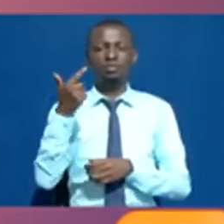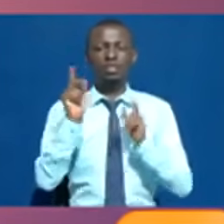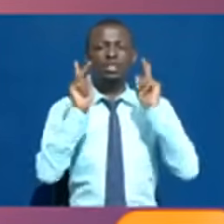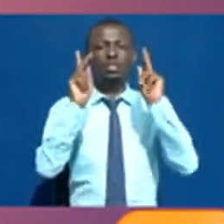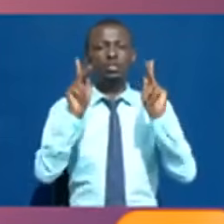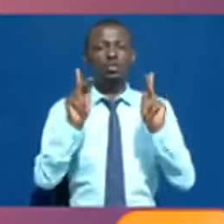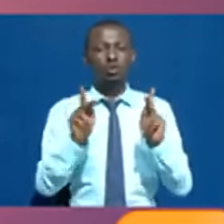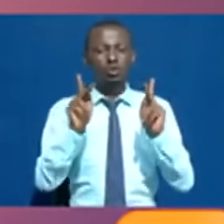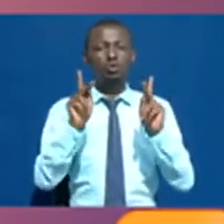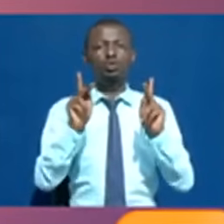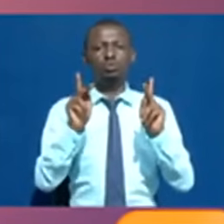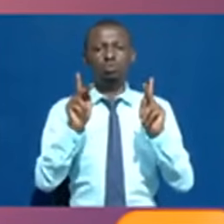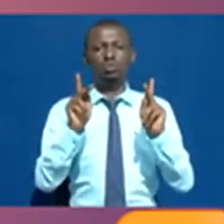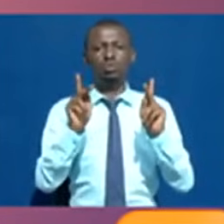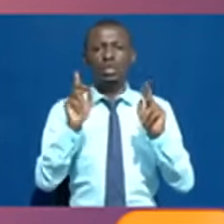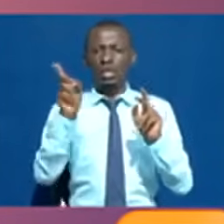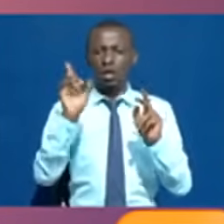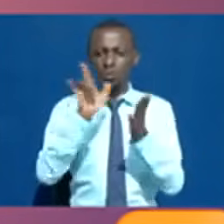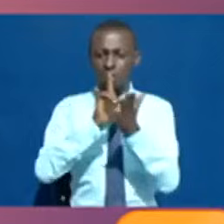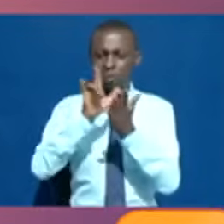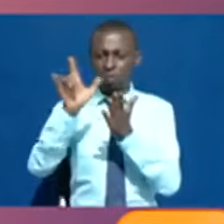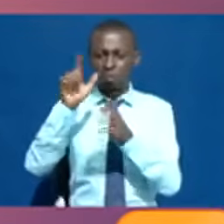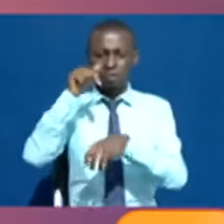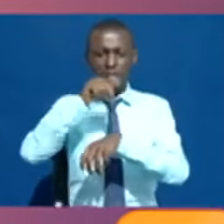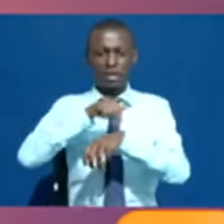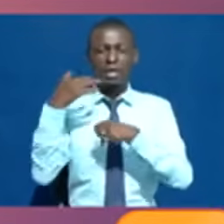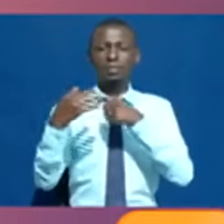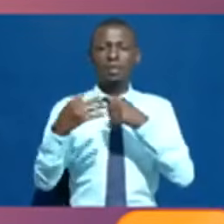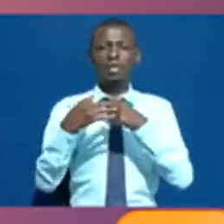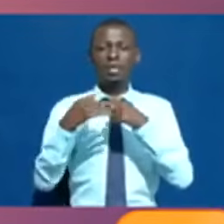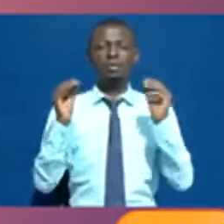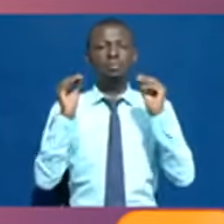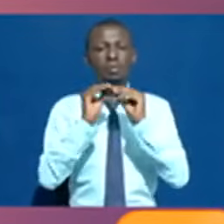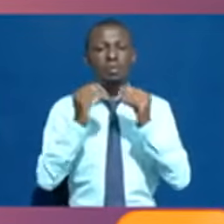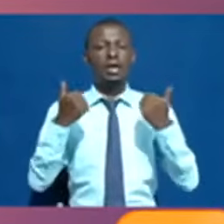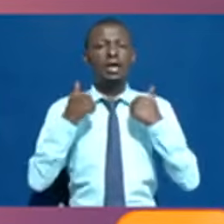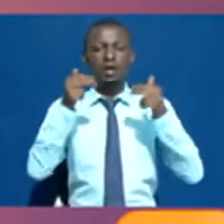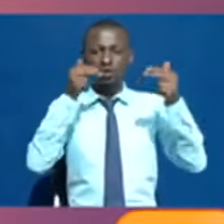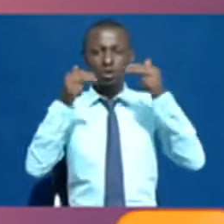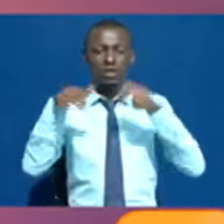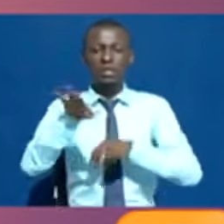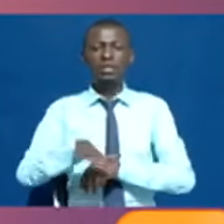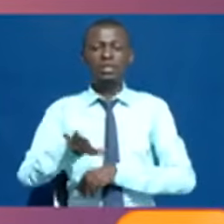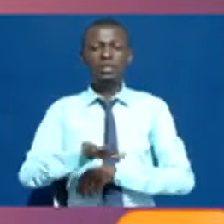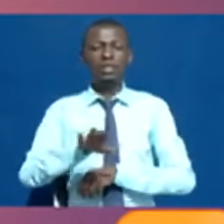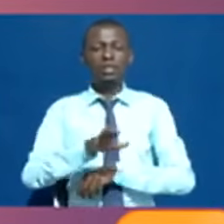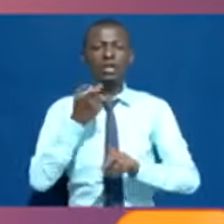Nairobi ilikuwa saa 2. Nikakuwa kwa mkutano hapa Garden Hilton. Saa ngapi?